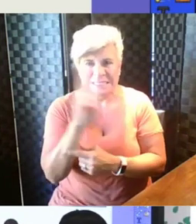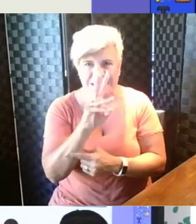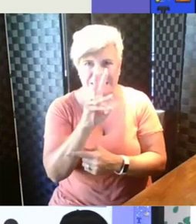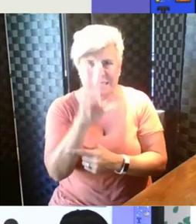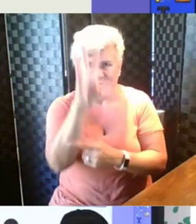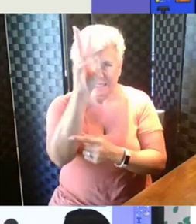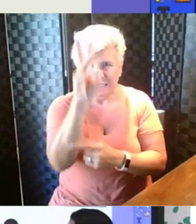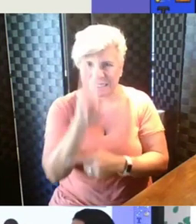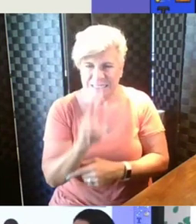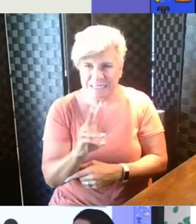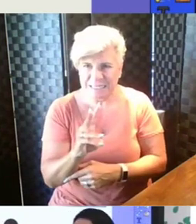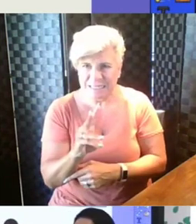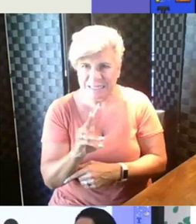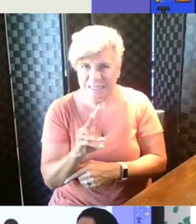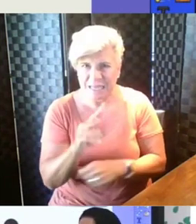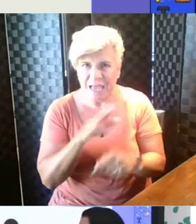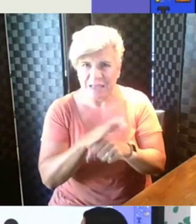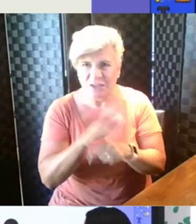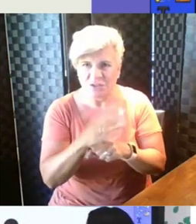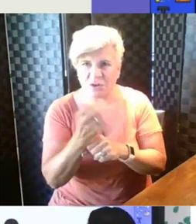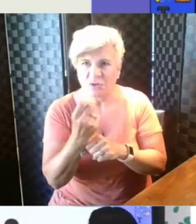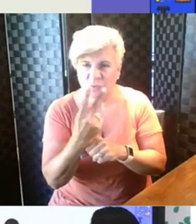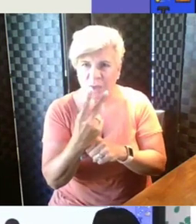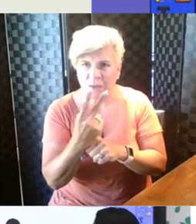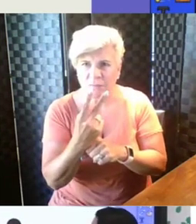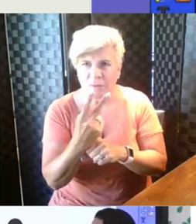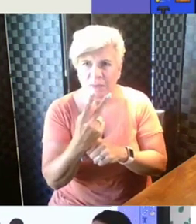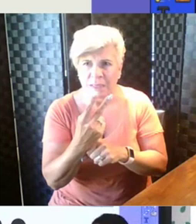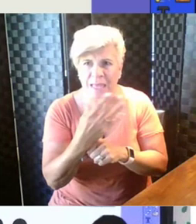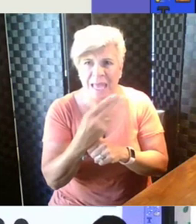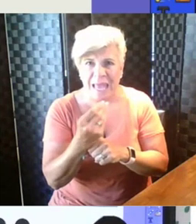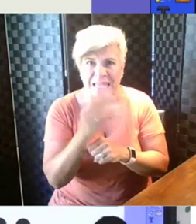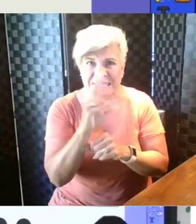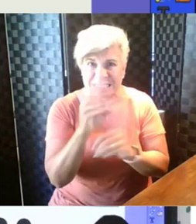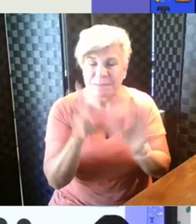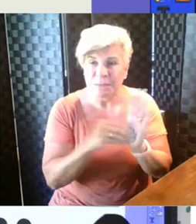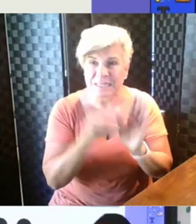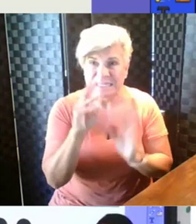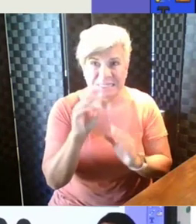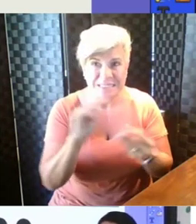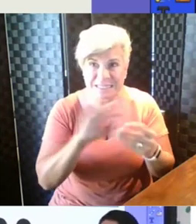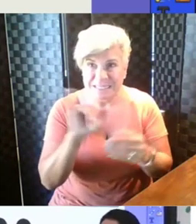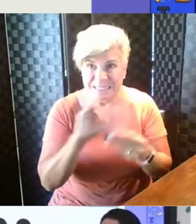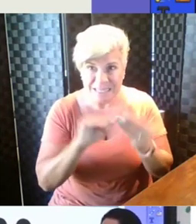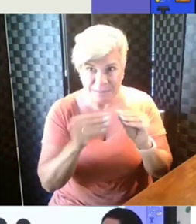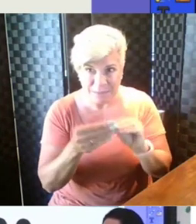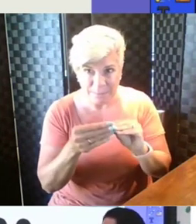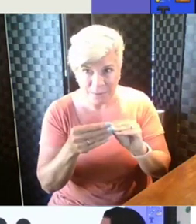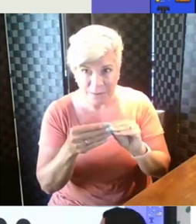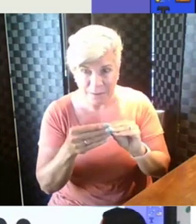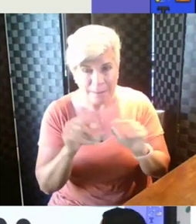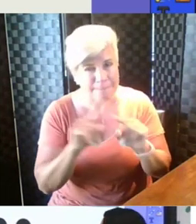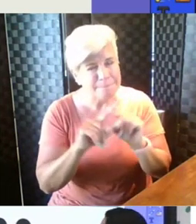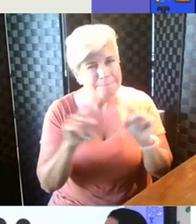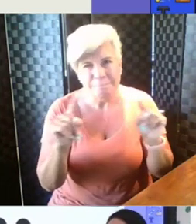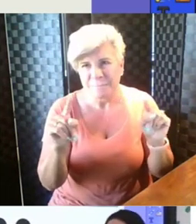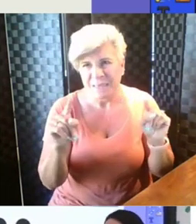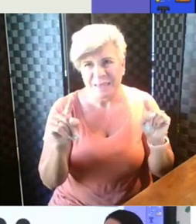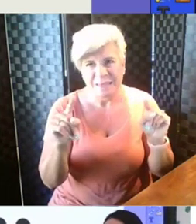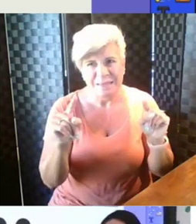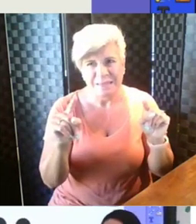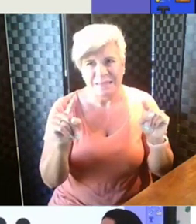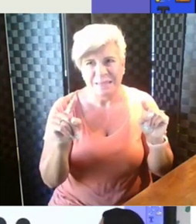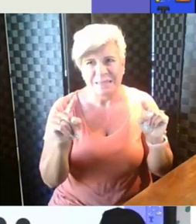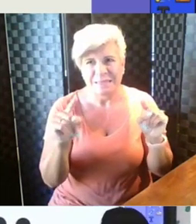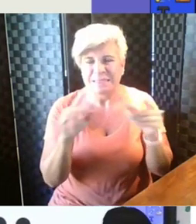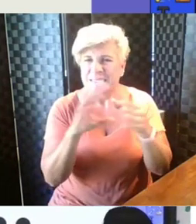a group of 6 and the total is 12. And 6 and 6 are the same number, but that